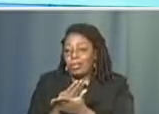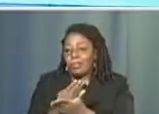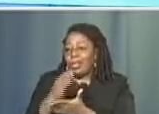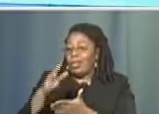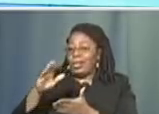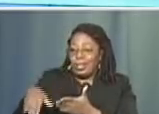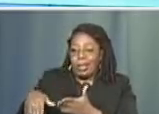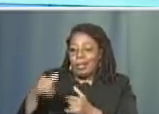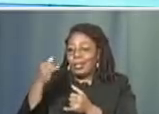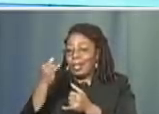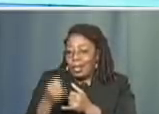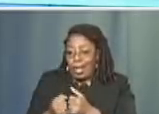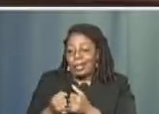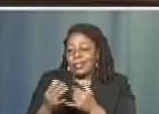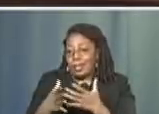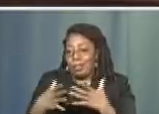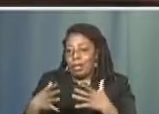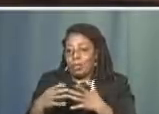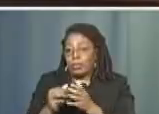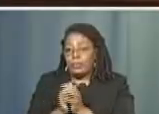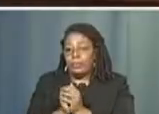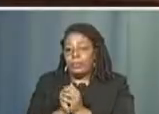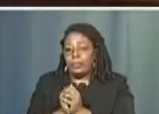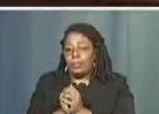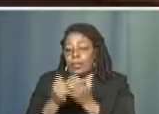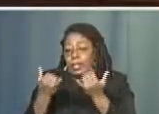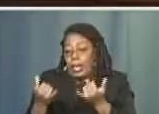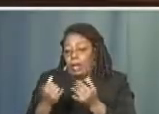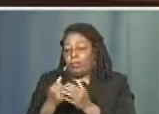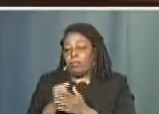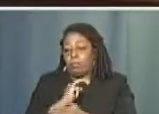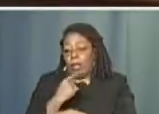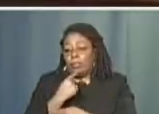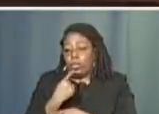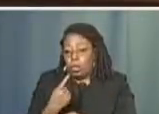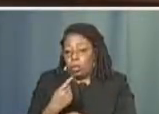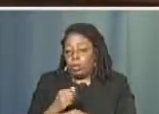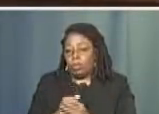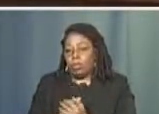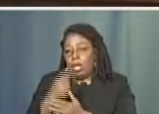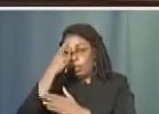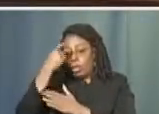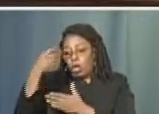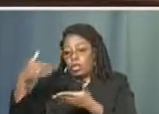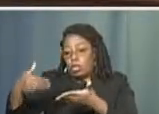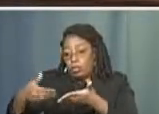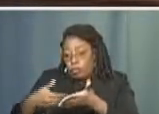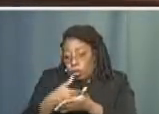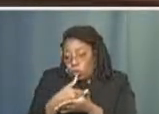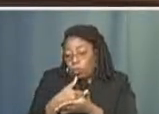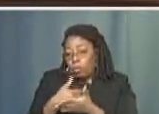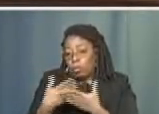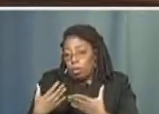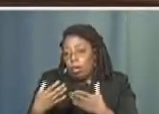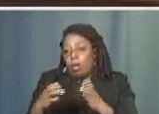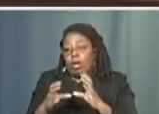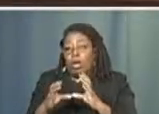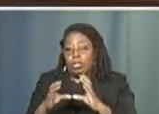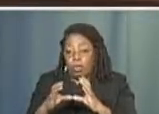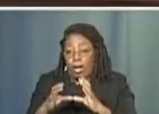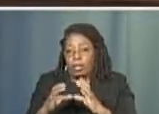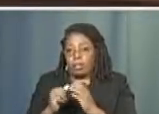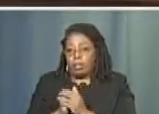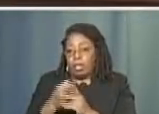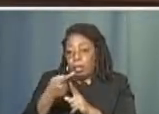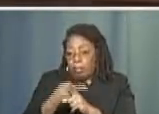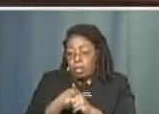the final figure. I am now told that because of new contracts issued in the